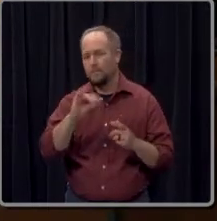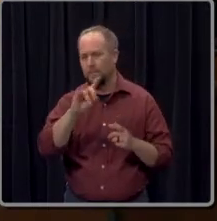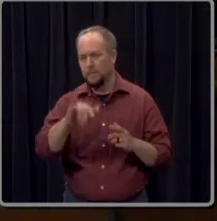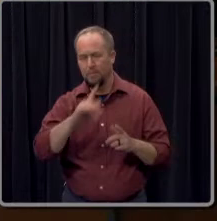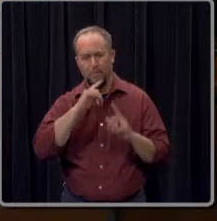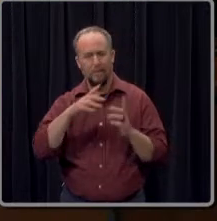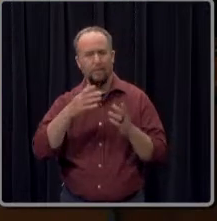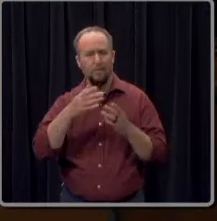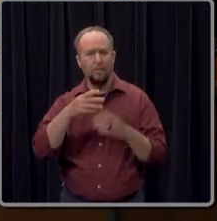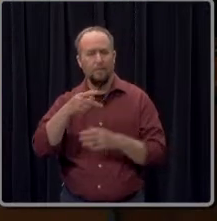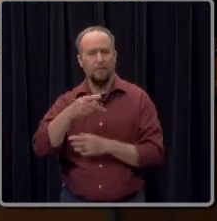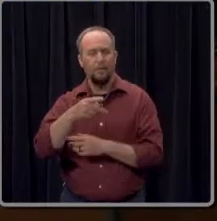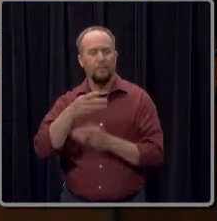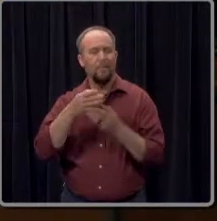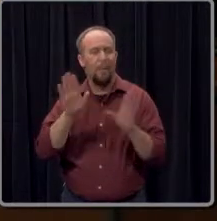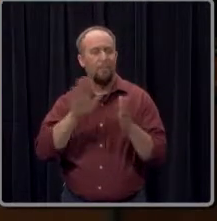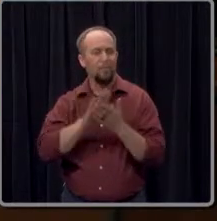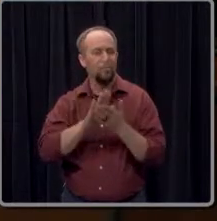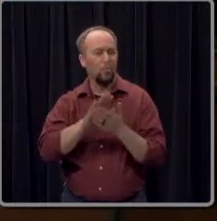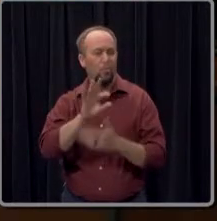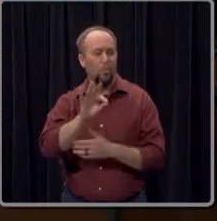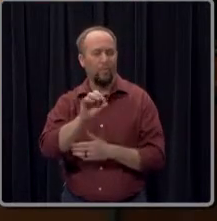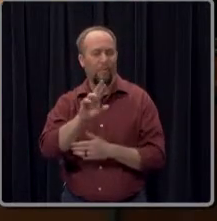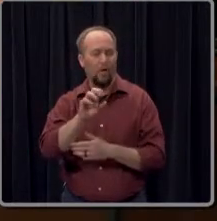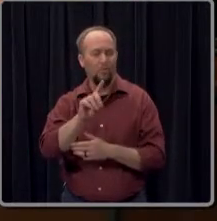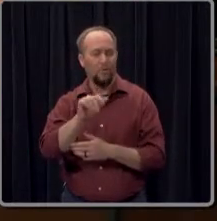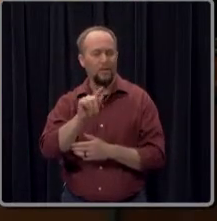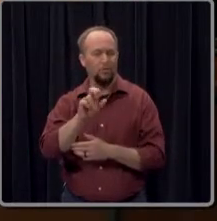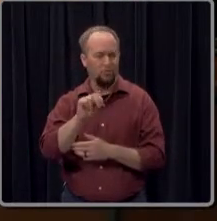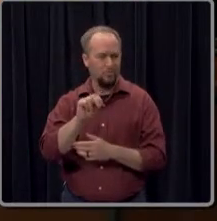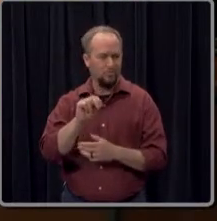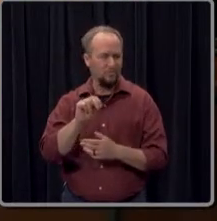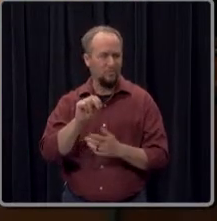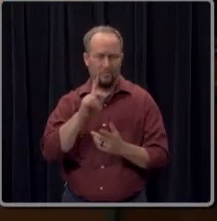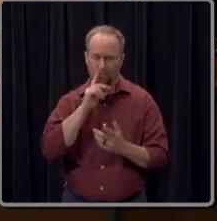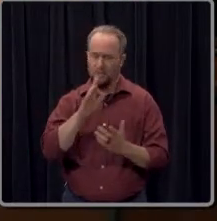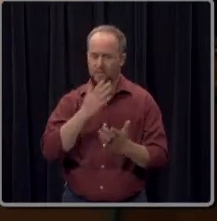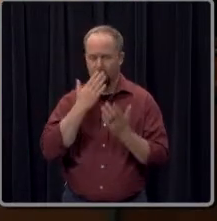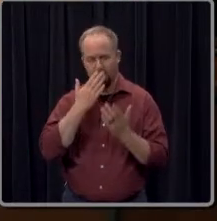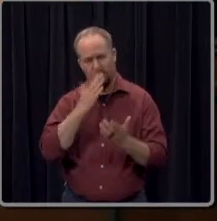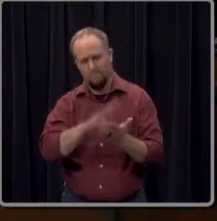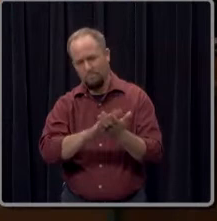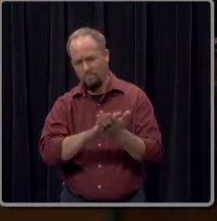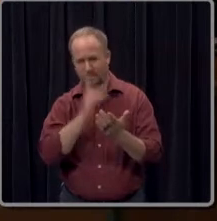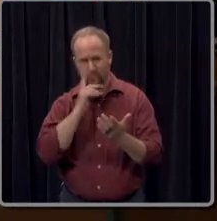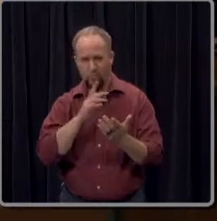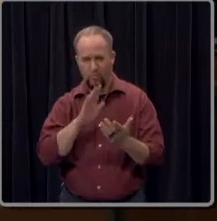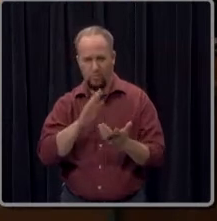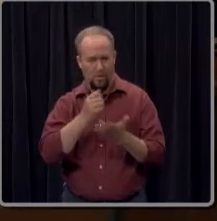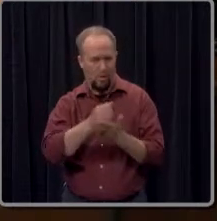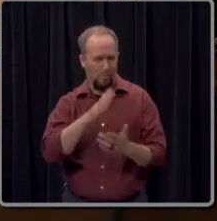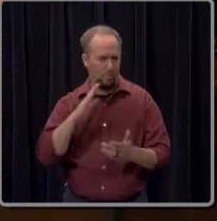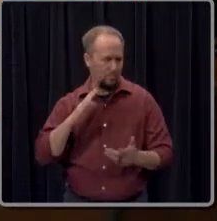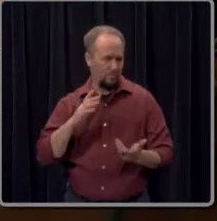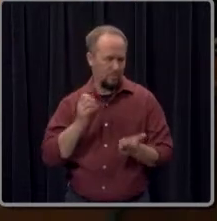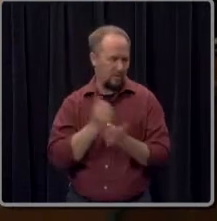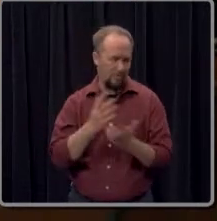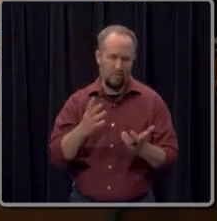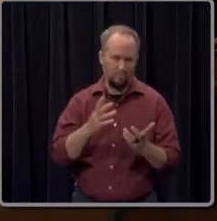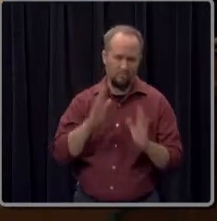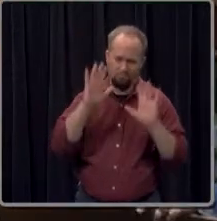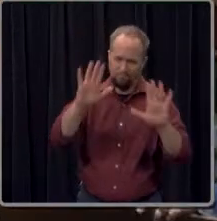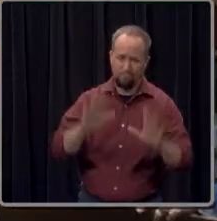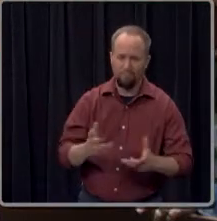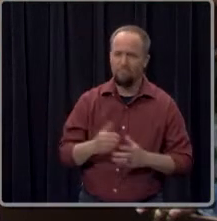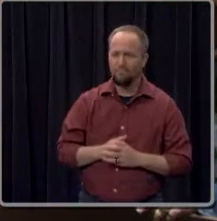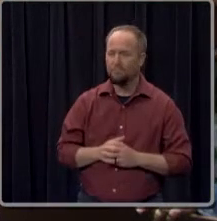School Foundation, thanks so much for her effort and all the people on the board for a tremendous event. For sure.